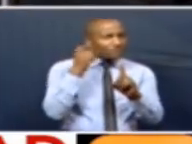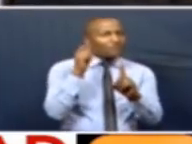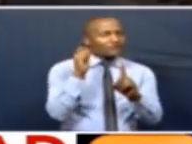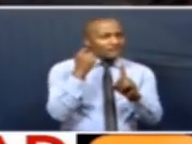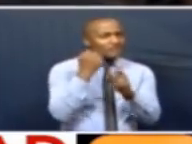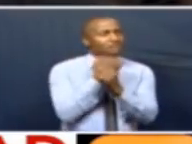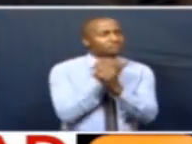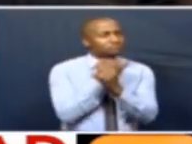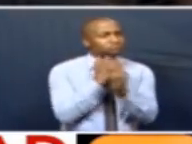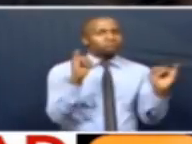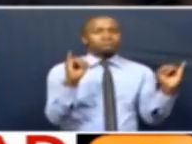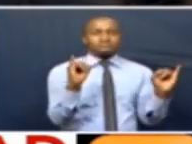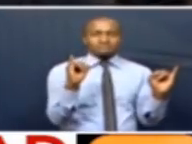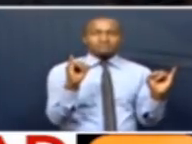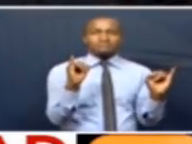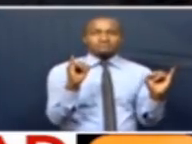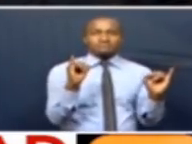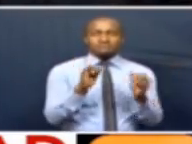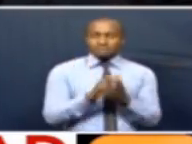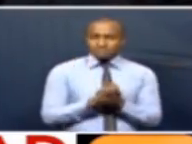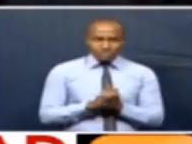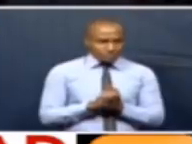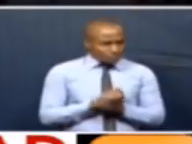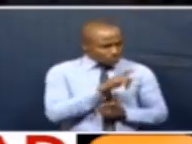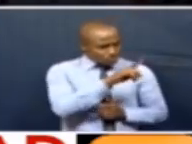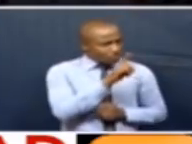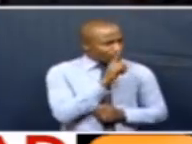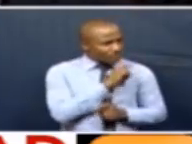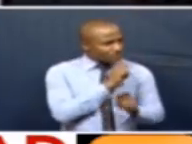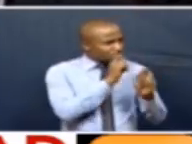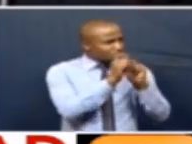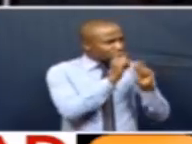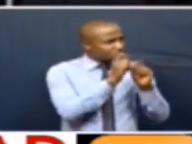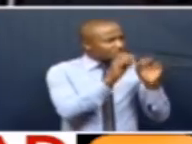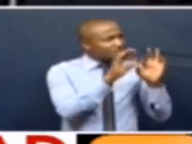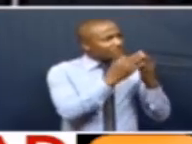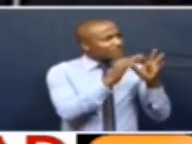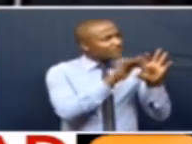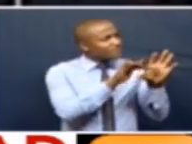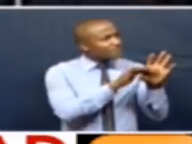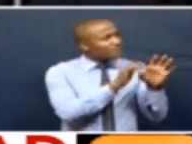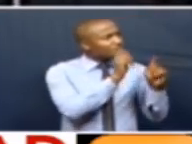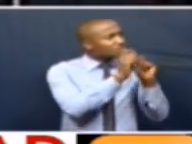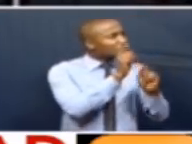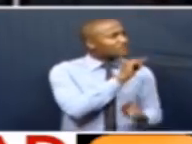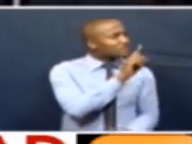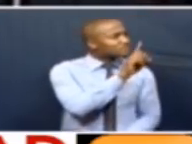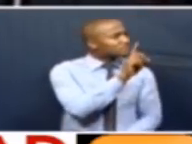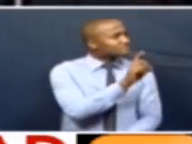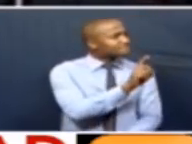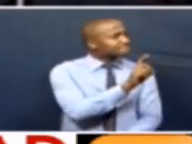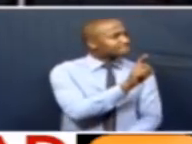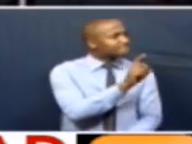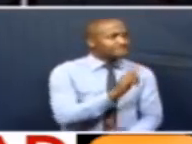known. But Kandia, have you been able to speak to anybody, especially family, so far?